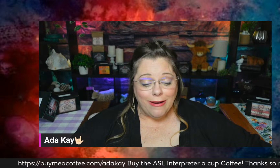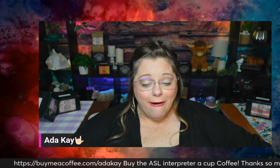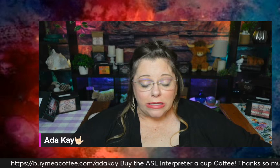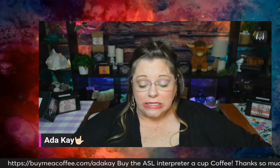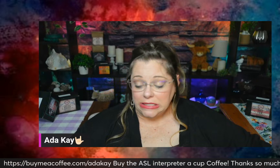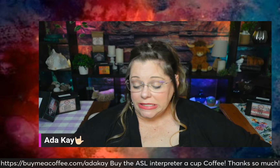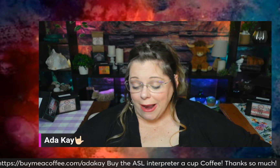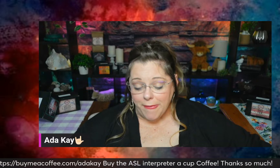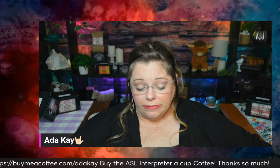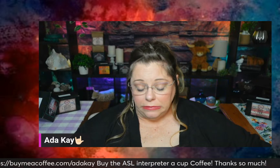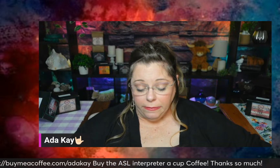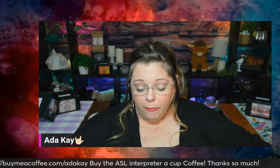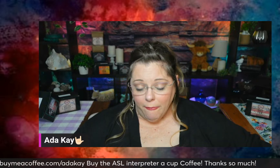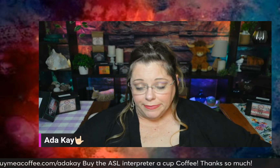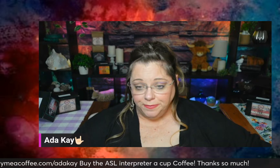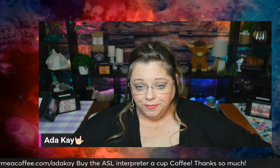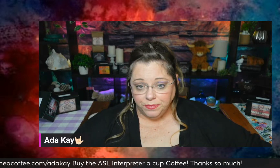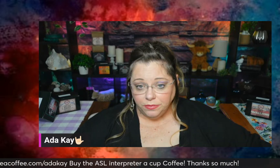Yeah,